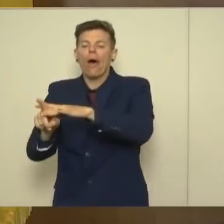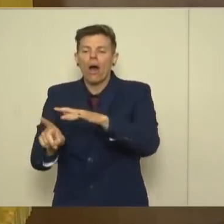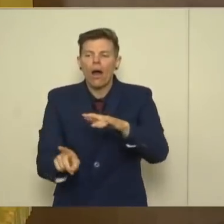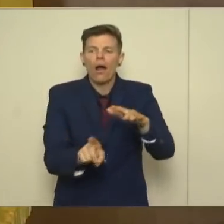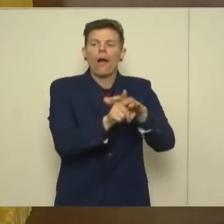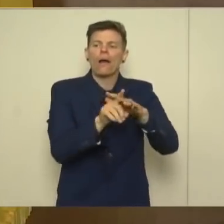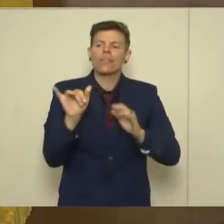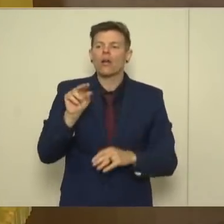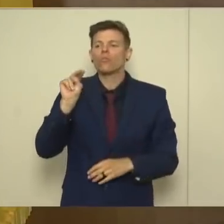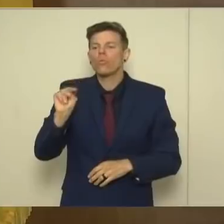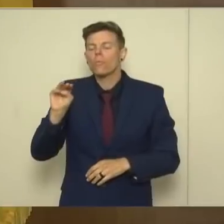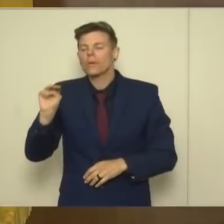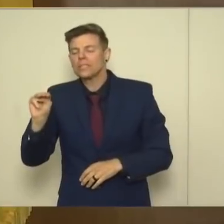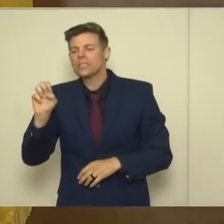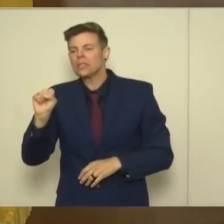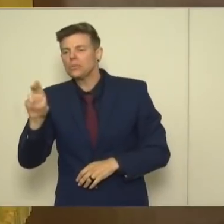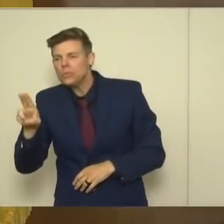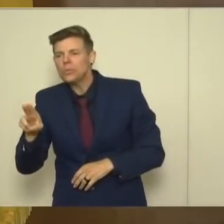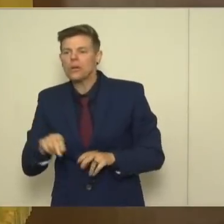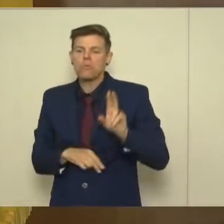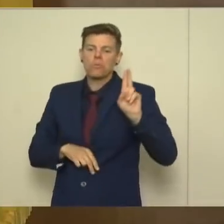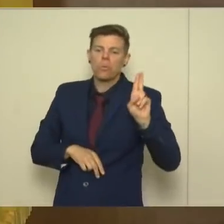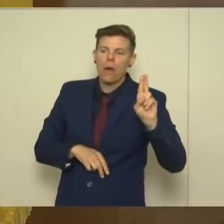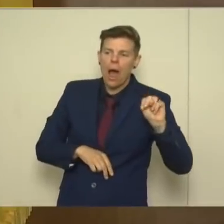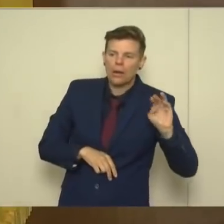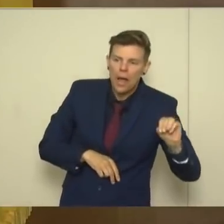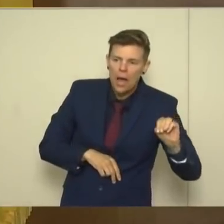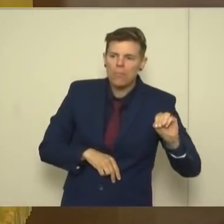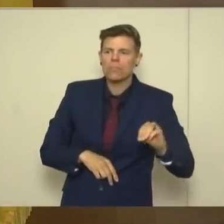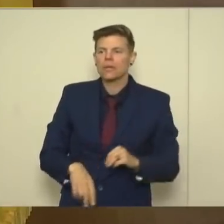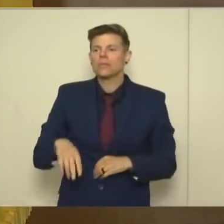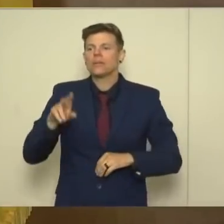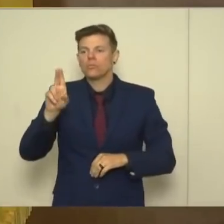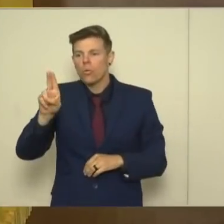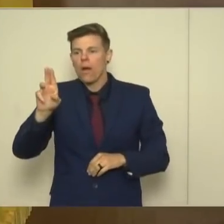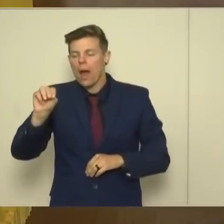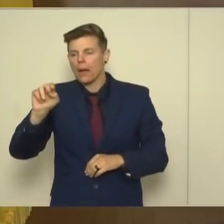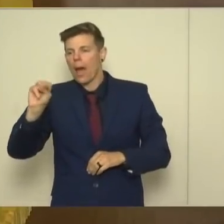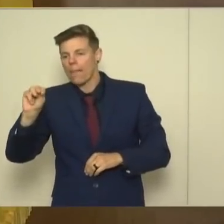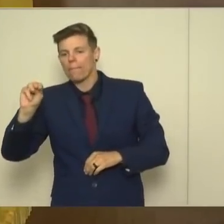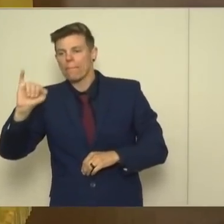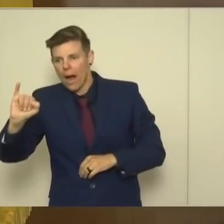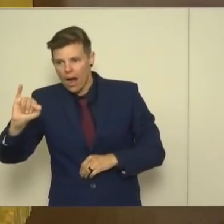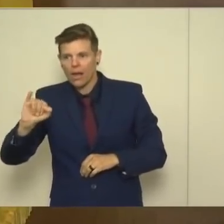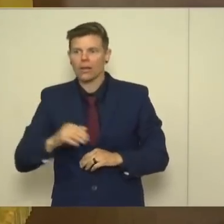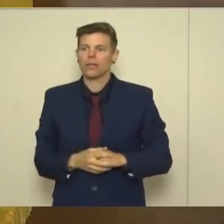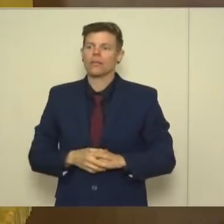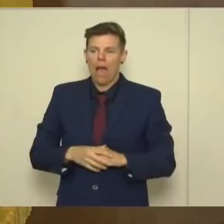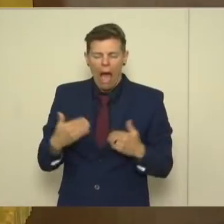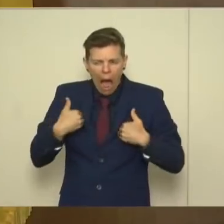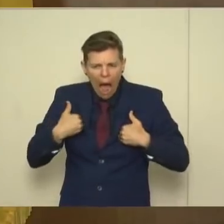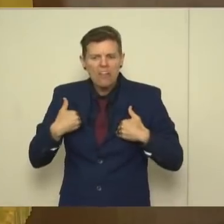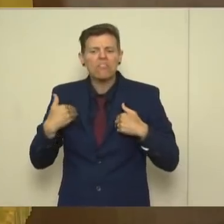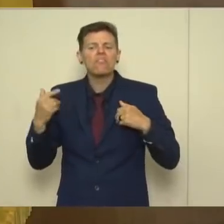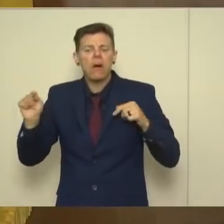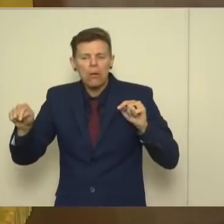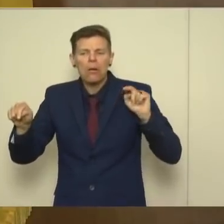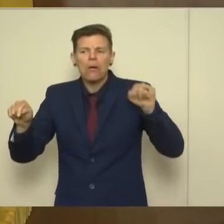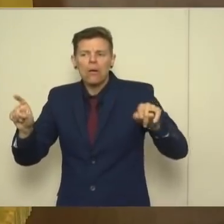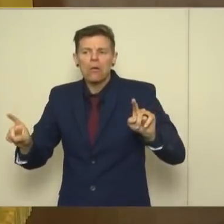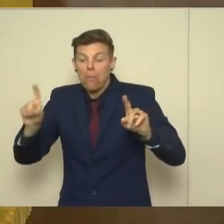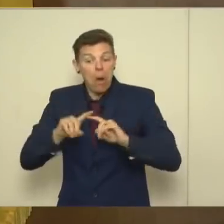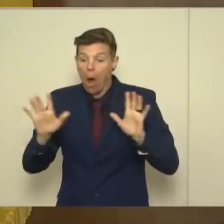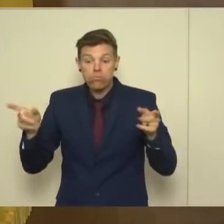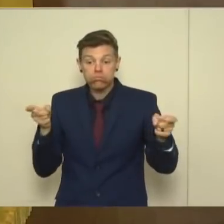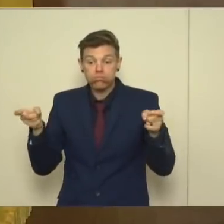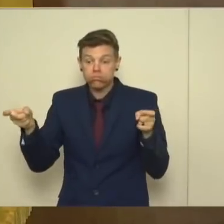and UNM and at NIMI, we are, I think, in a really good place, and they're undertaking the same